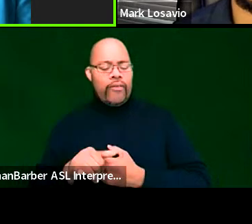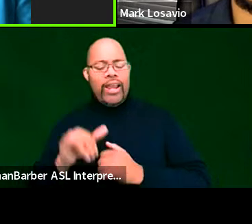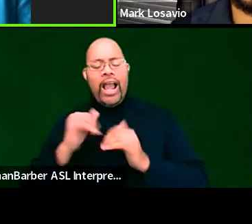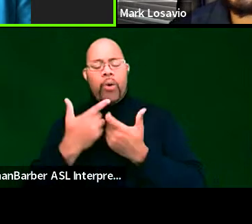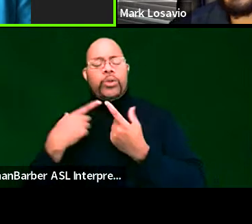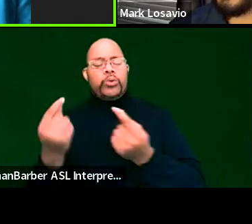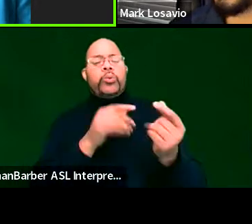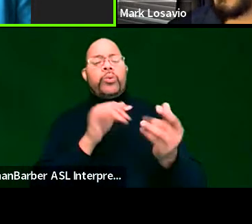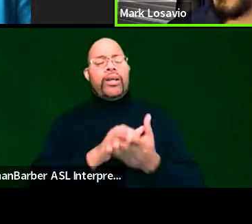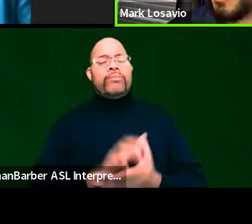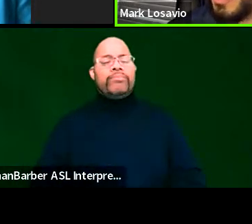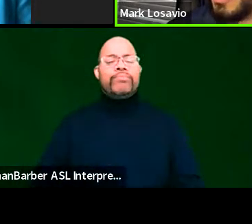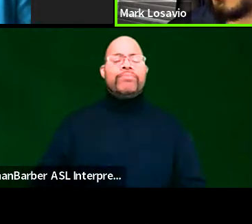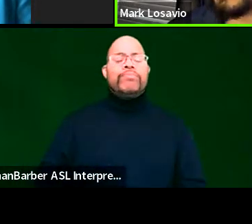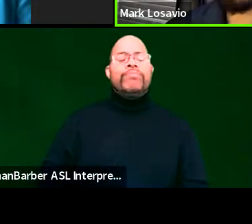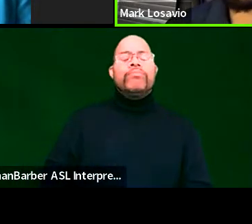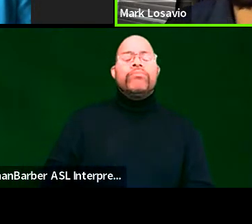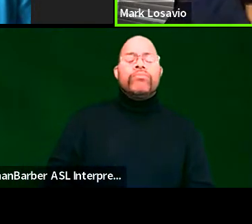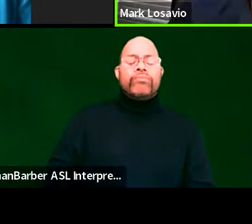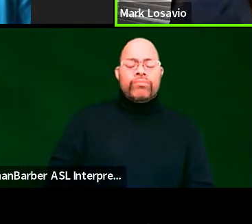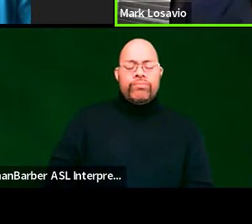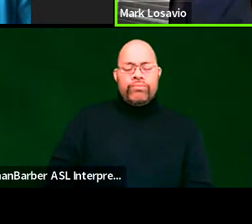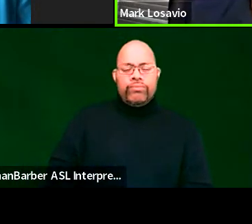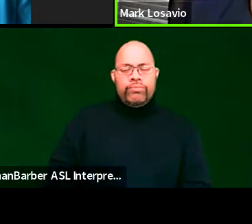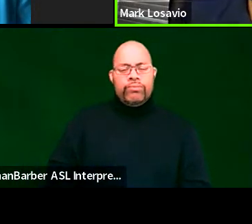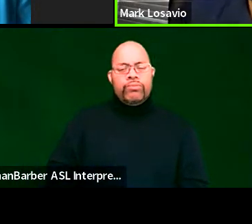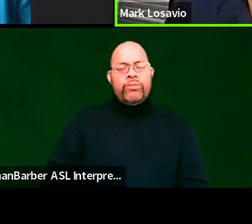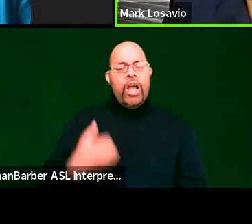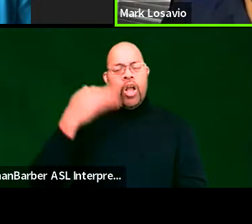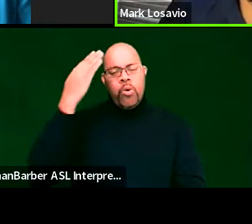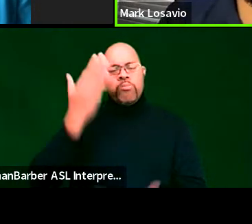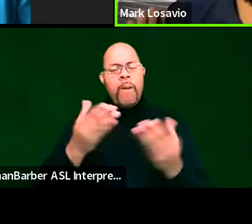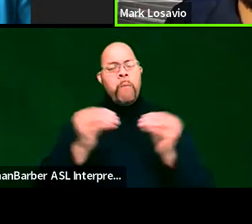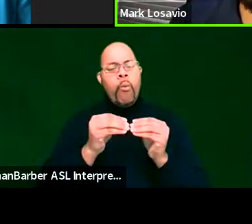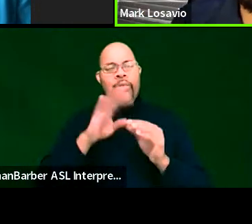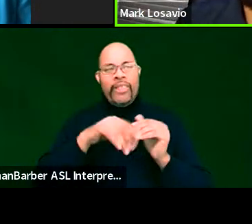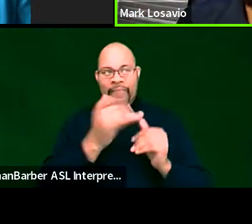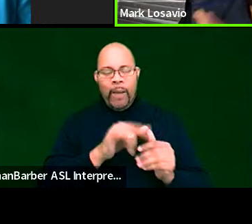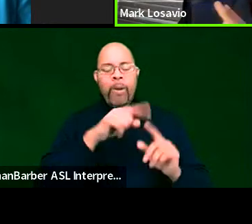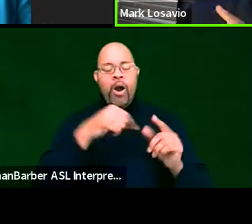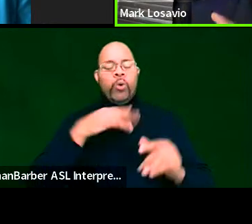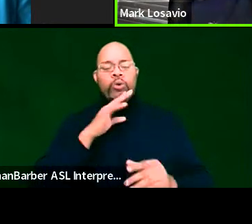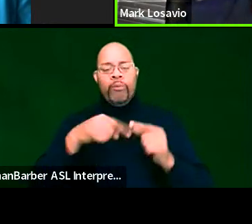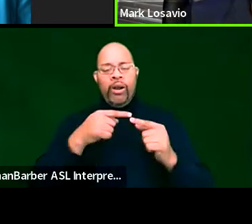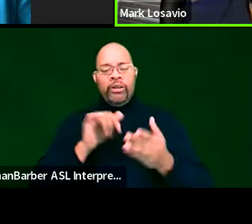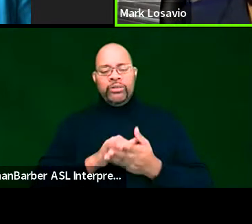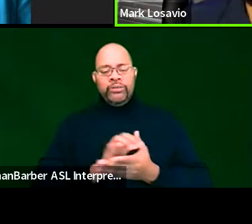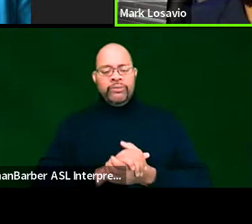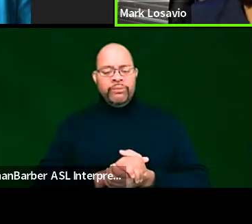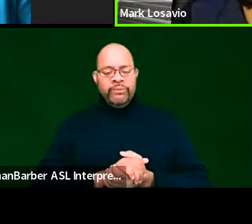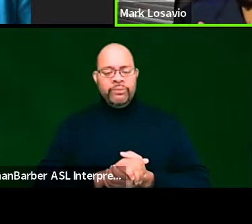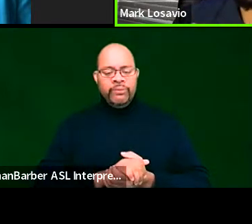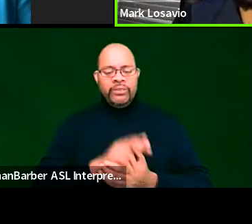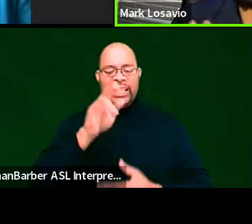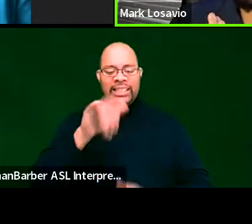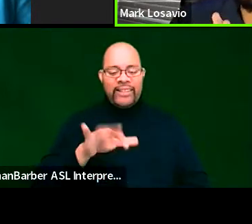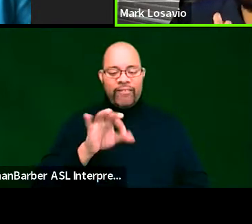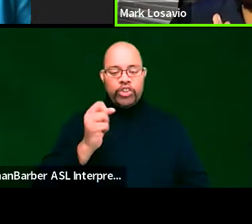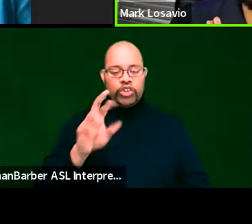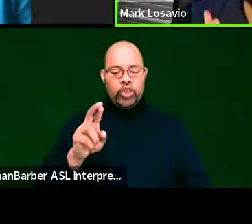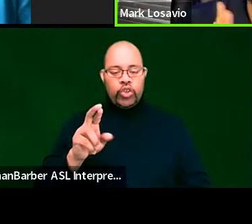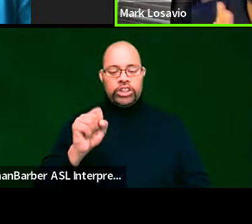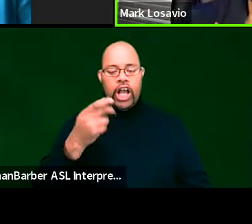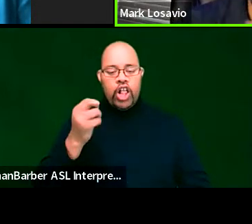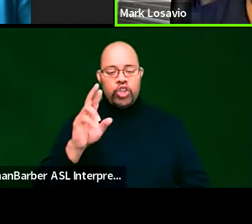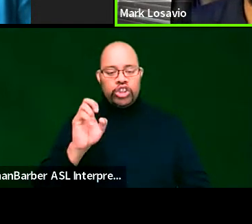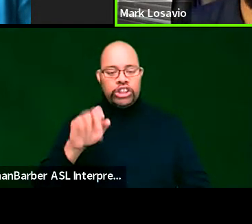that? Yeah, so I know there's probably more than this, but I will talk about the Nancy Foster Scholarship, which